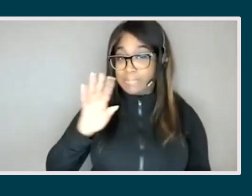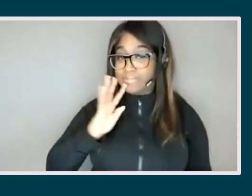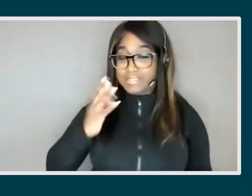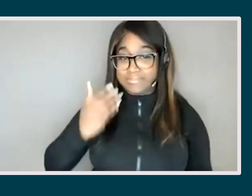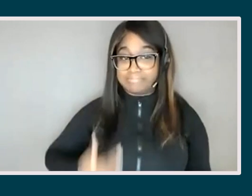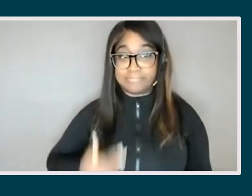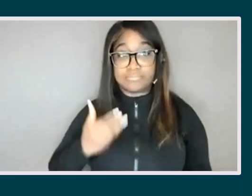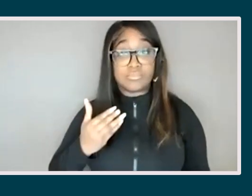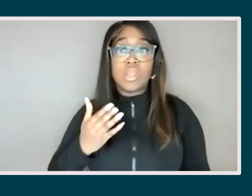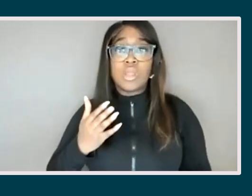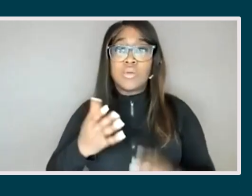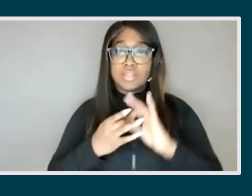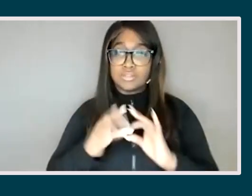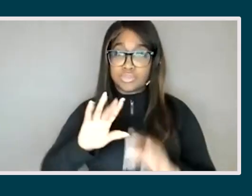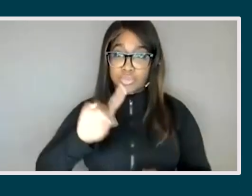remembered